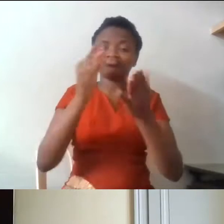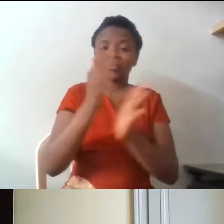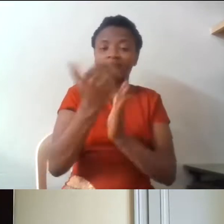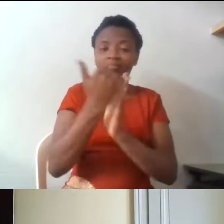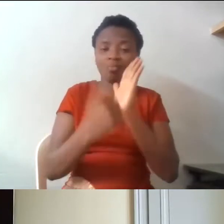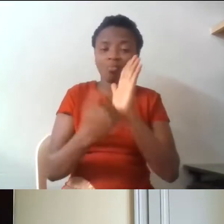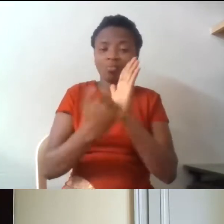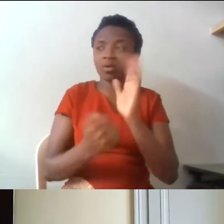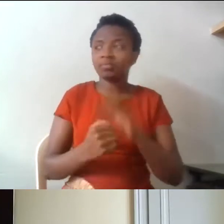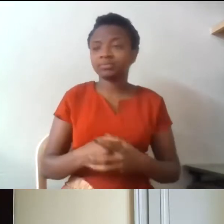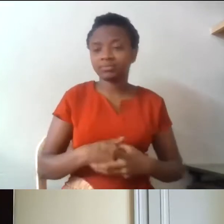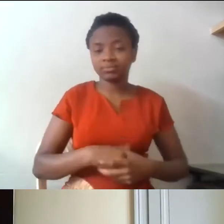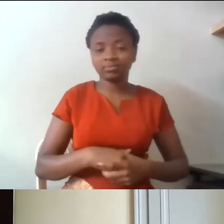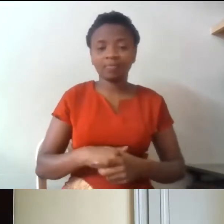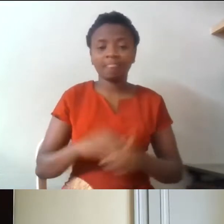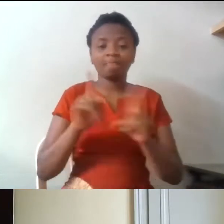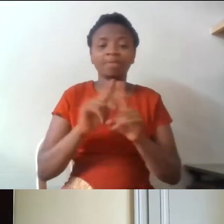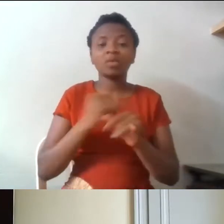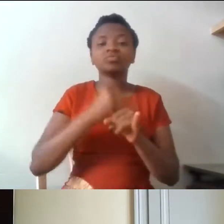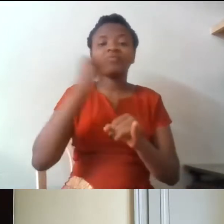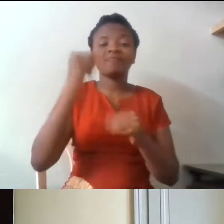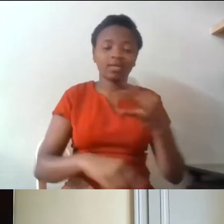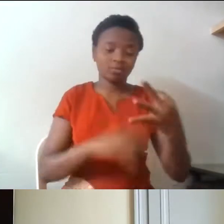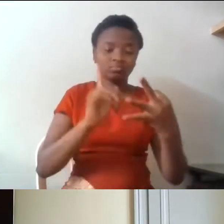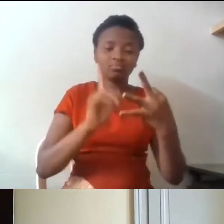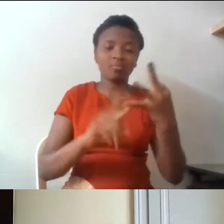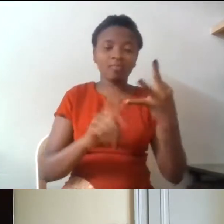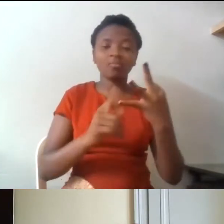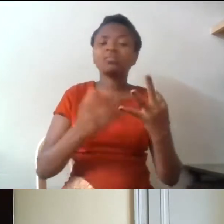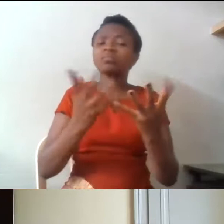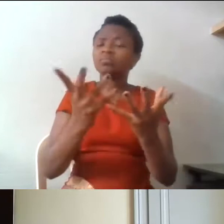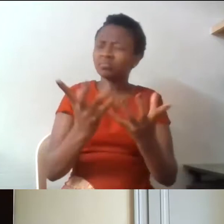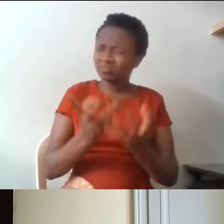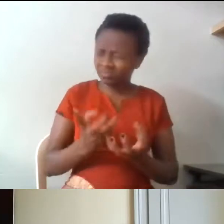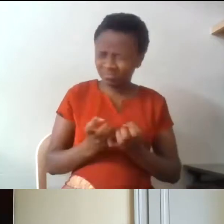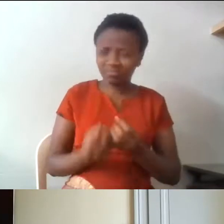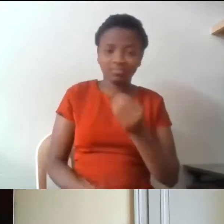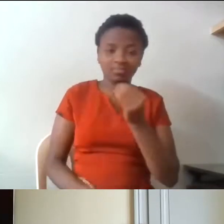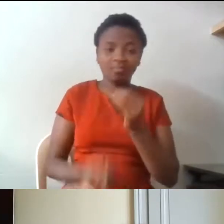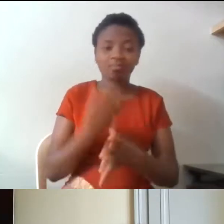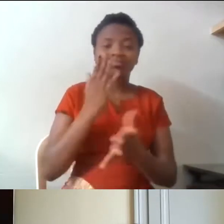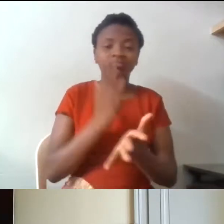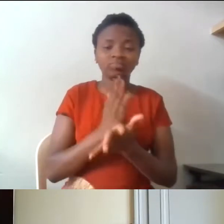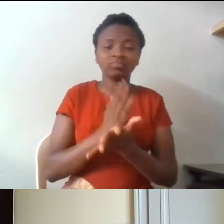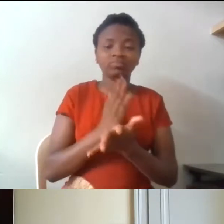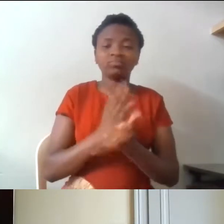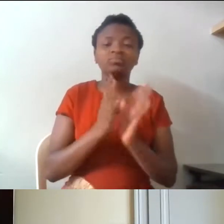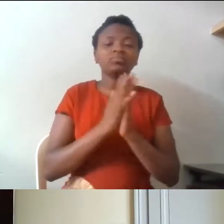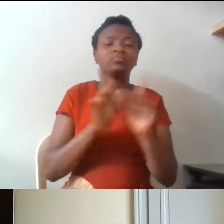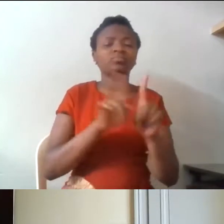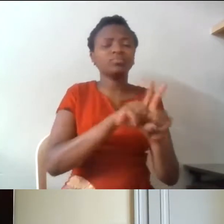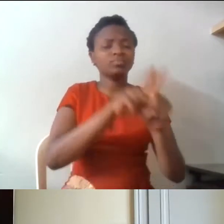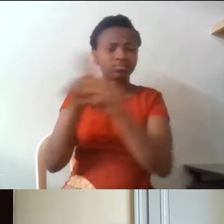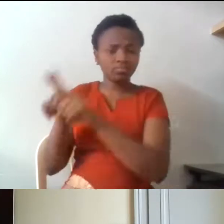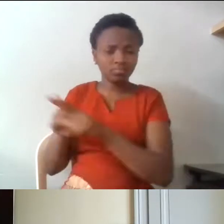beyond. And thirdly and finally, we need to establish mutual capacity building and